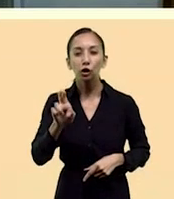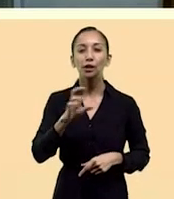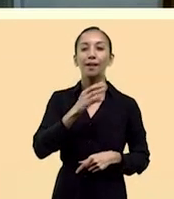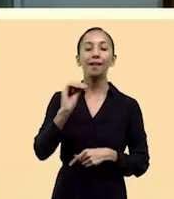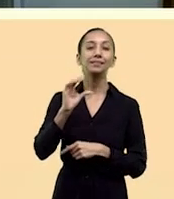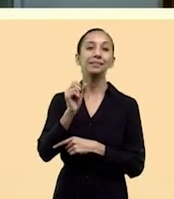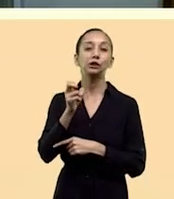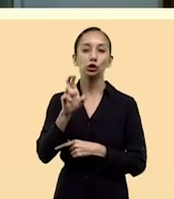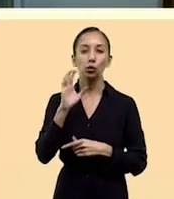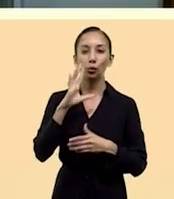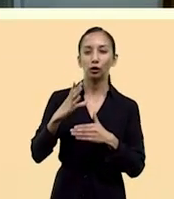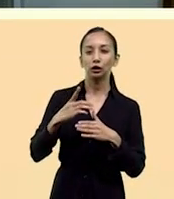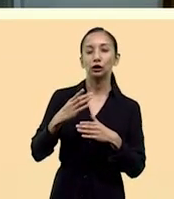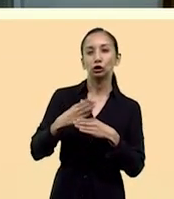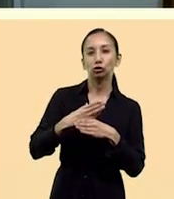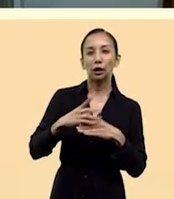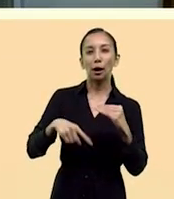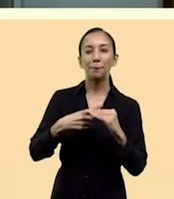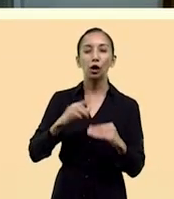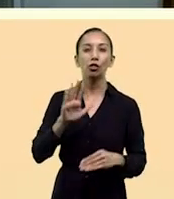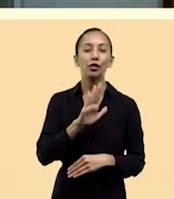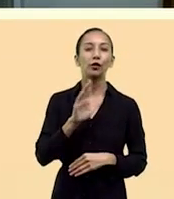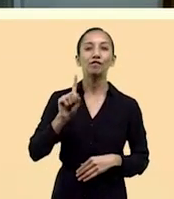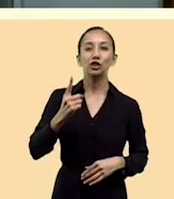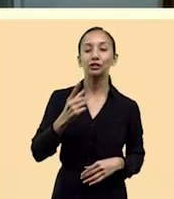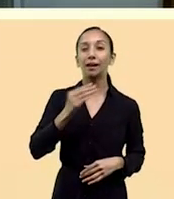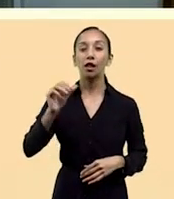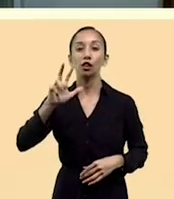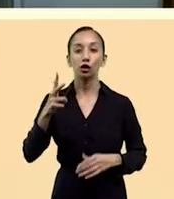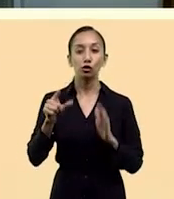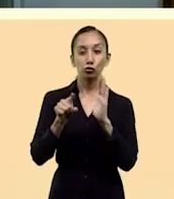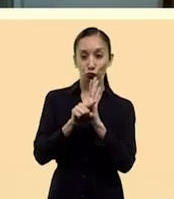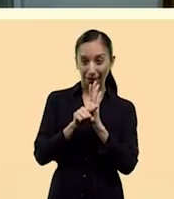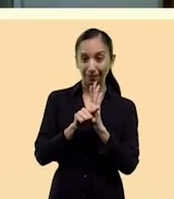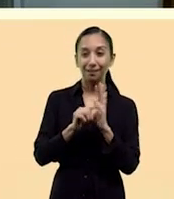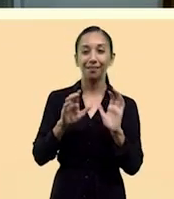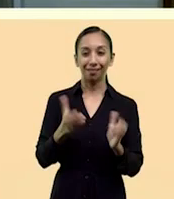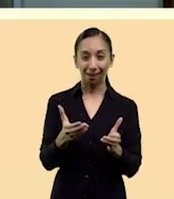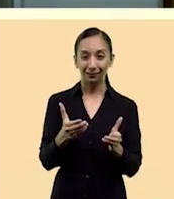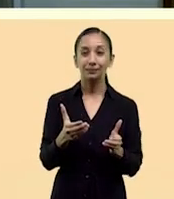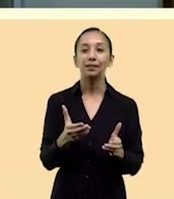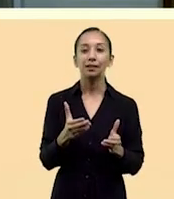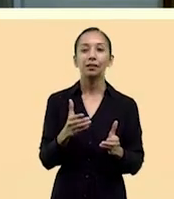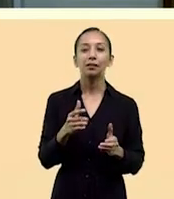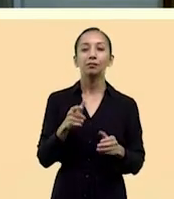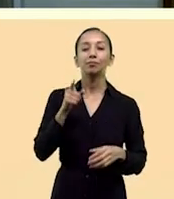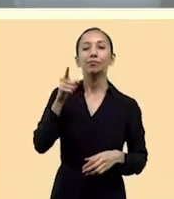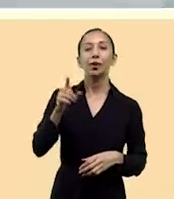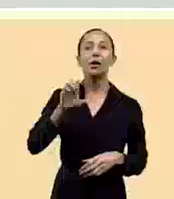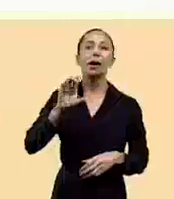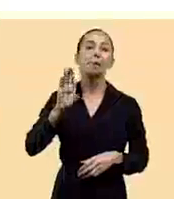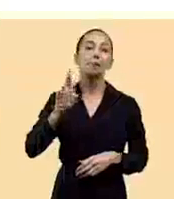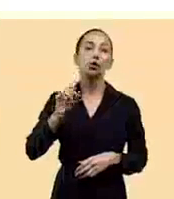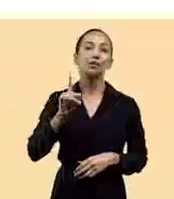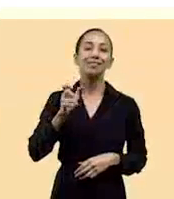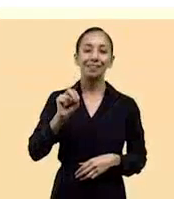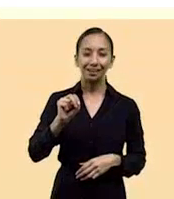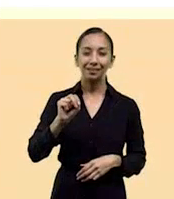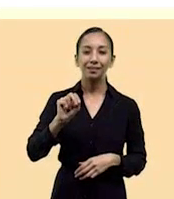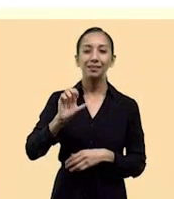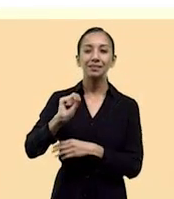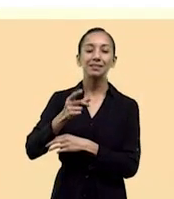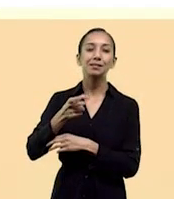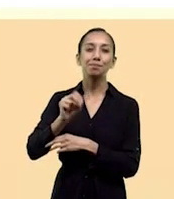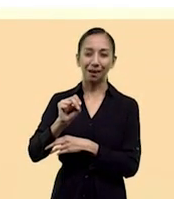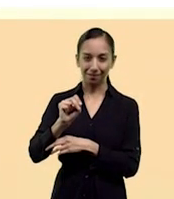13th as they were preparing for the closure of school facilities, and I wanted to check in and see how it's going. We'll also hear from two of our regional